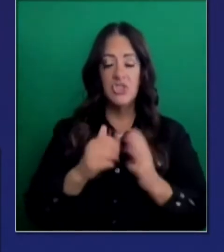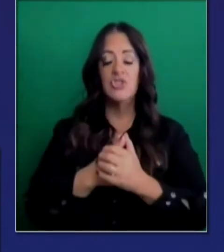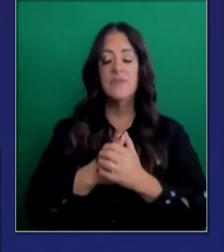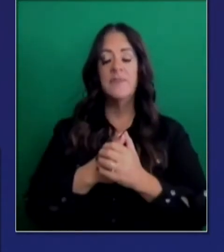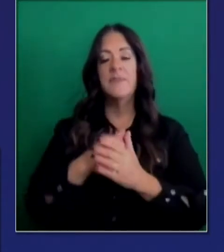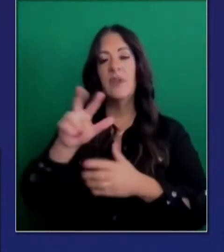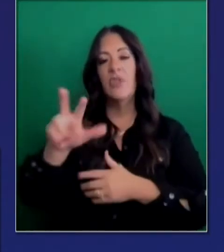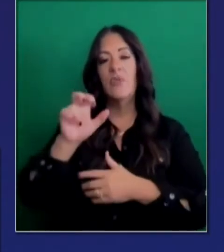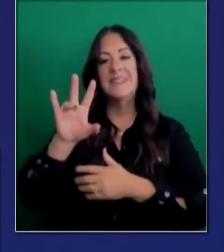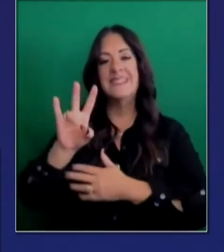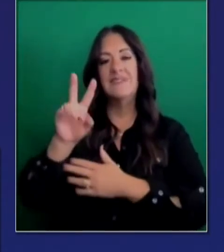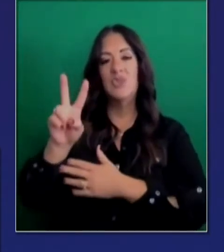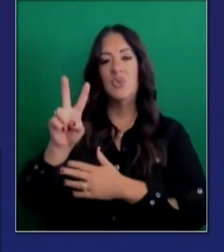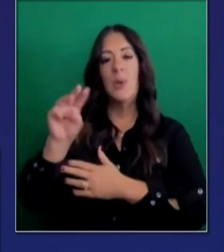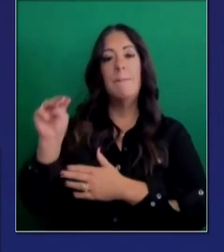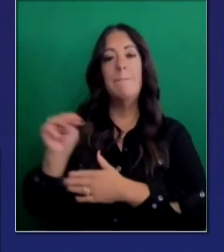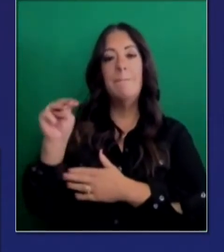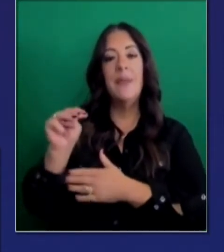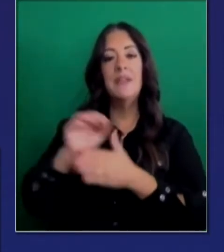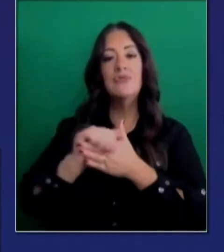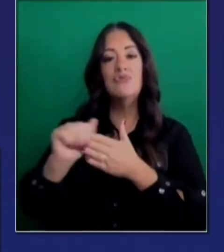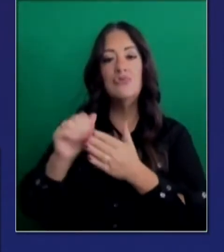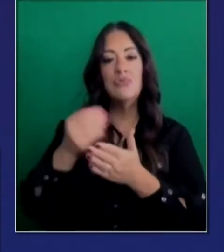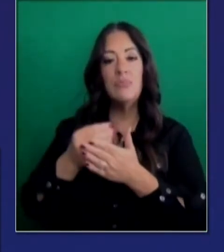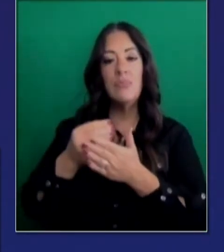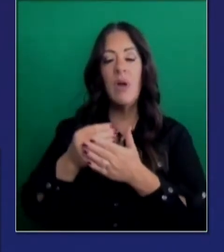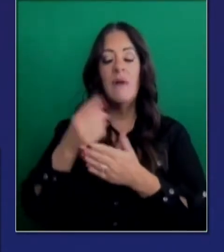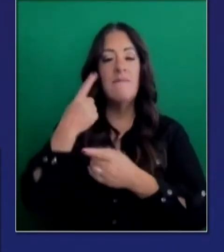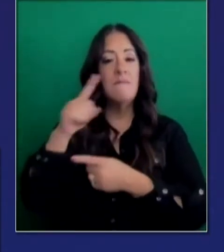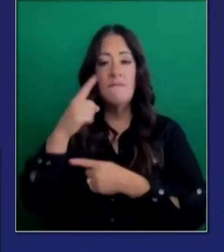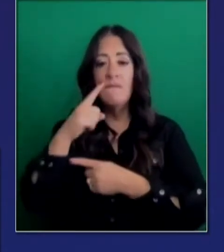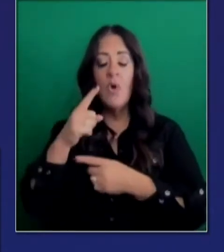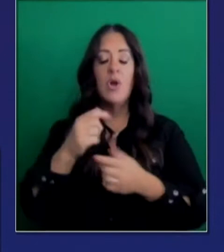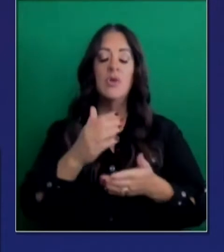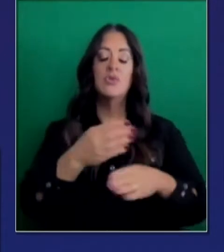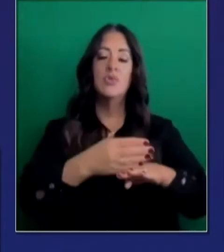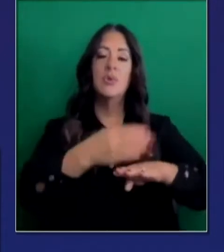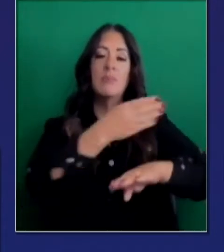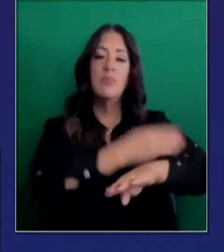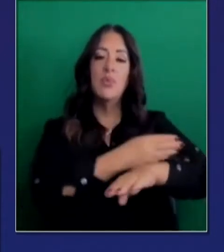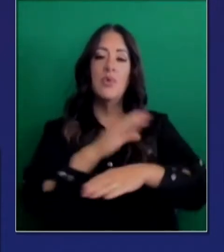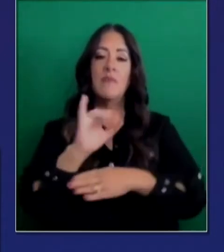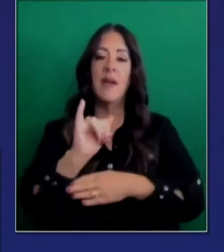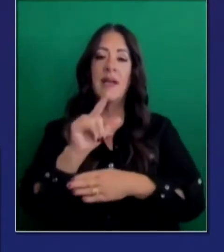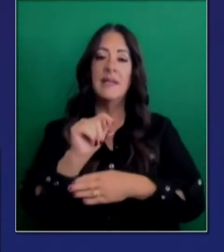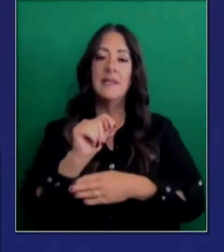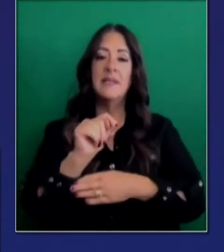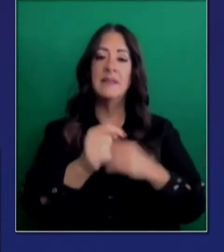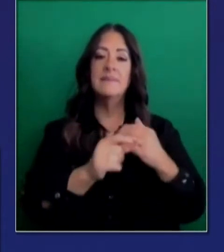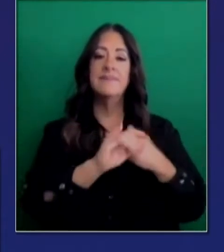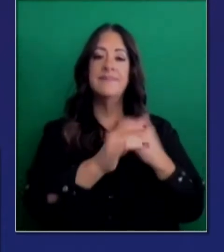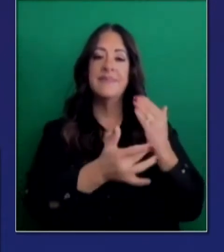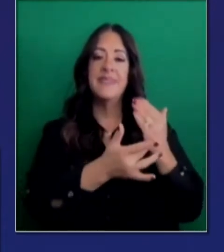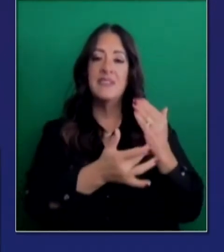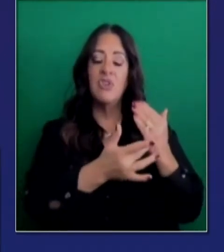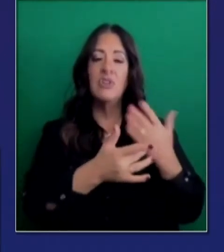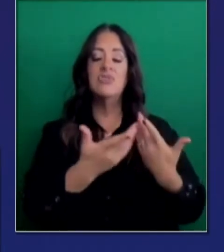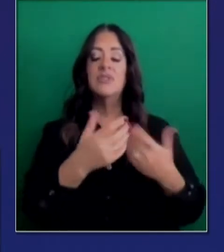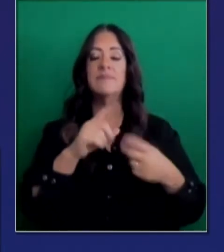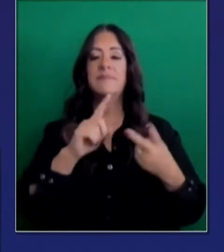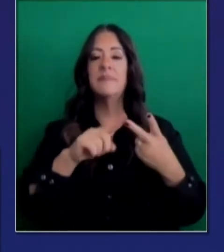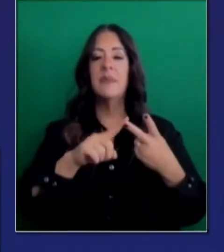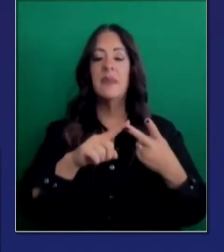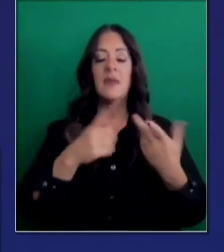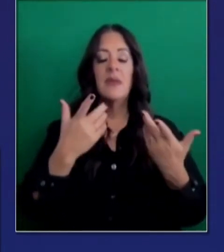million for IT upgrades, and we're going to have more on that later this week. Logistics, commodities, the public education campaign, more on that in